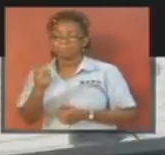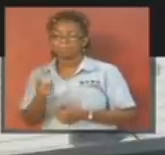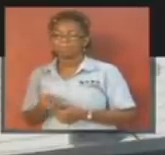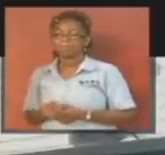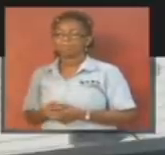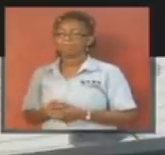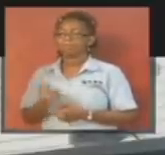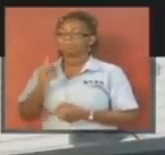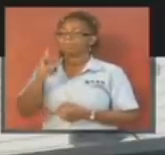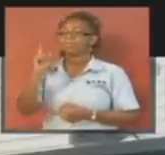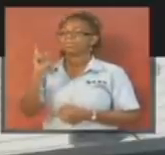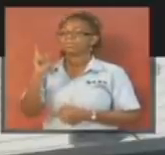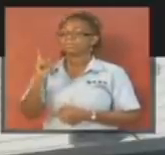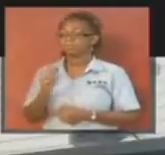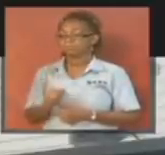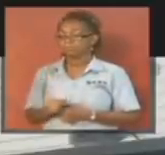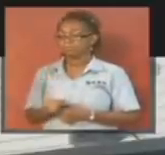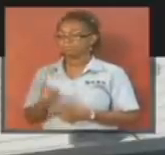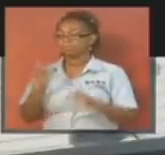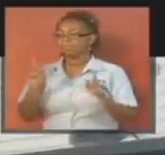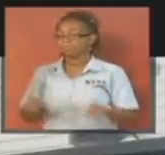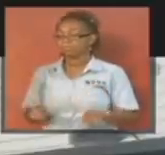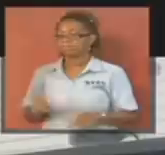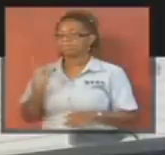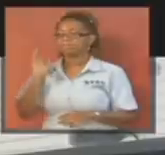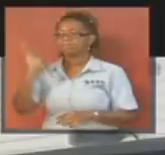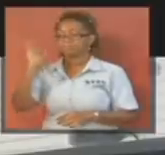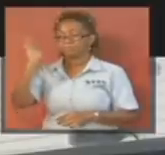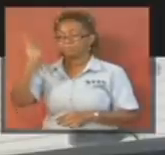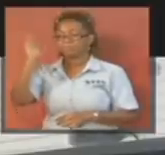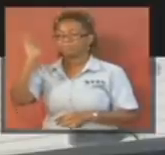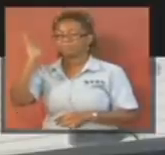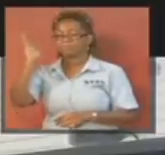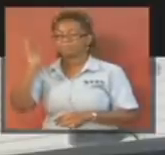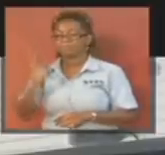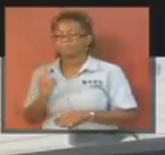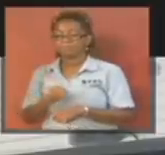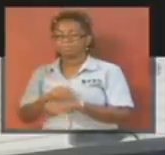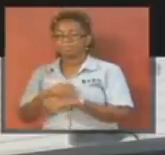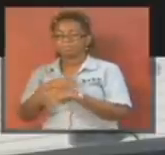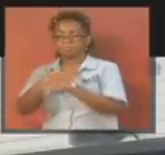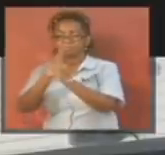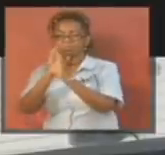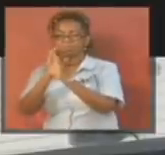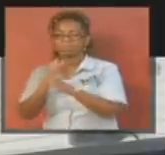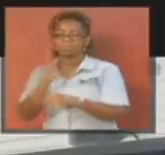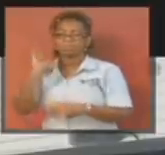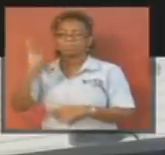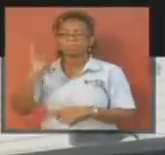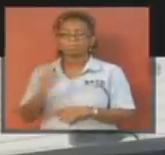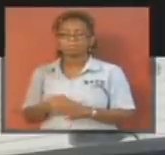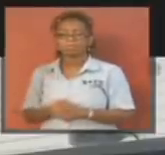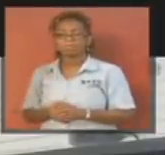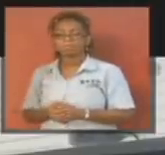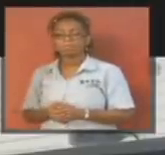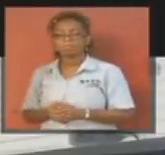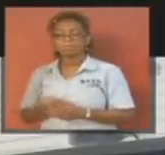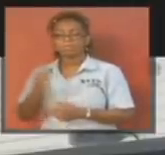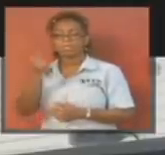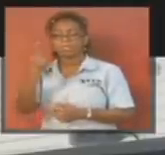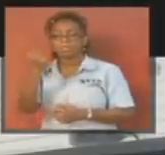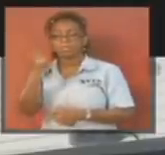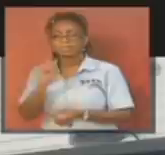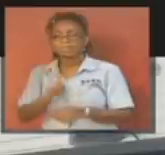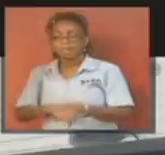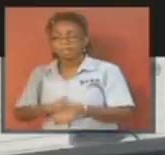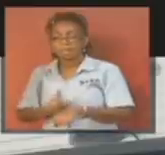the speakers at the podium, and I counted no less than 11 times where